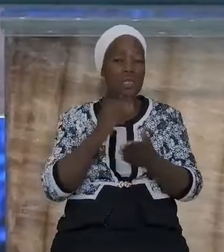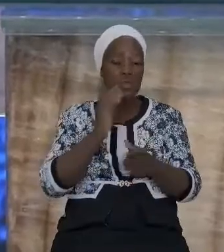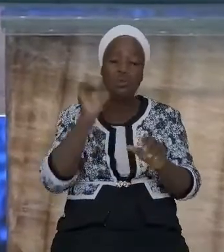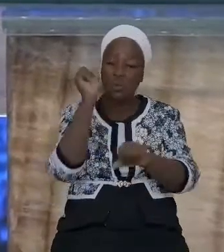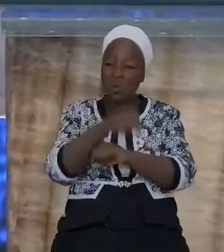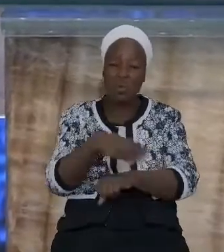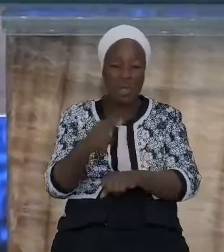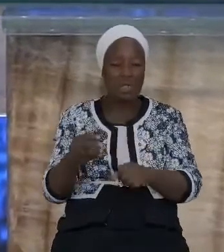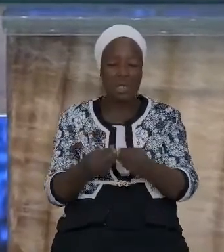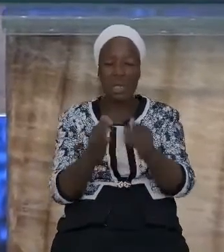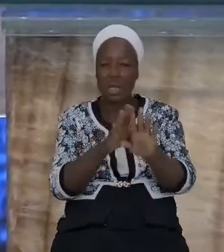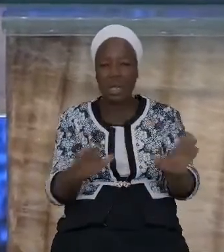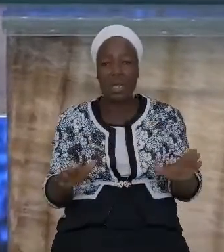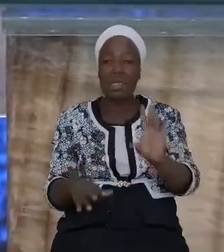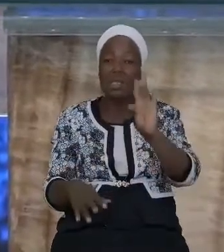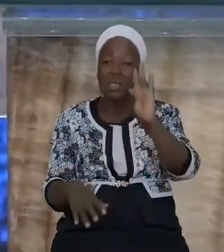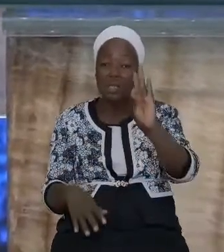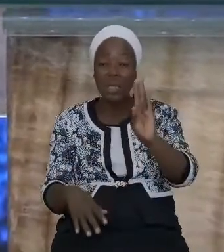land